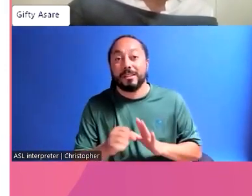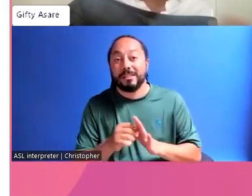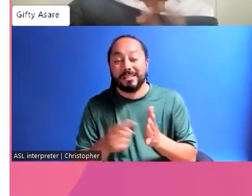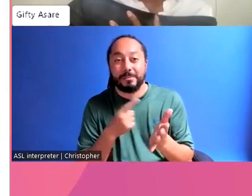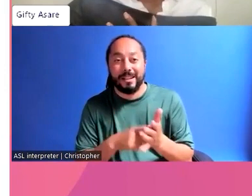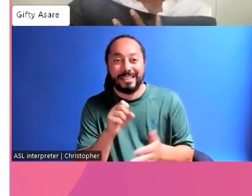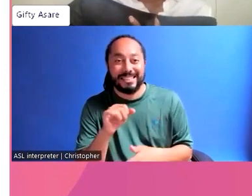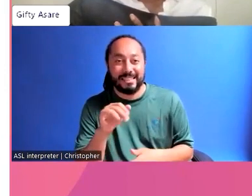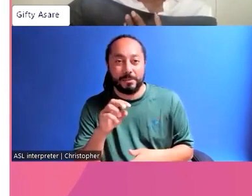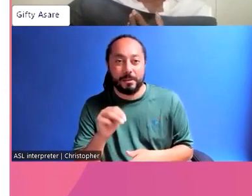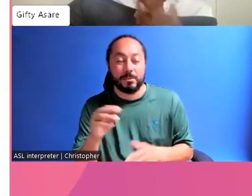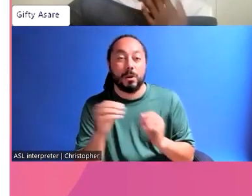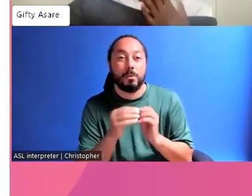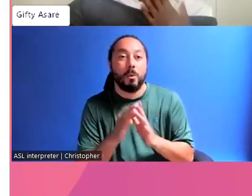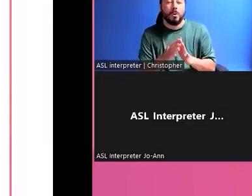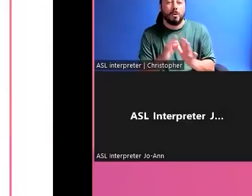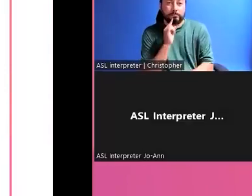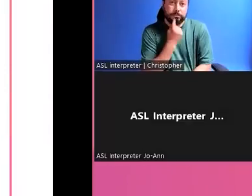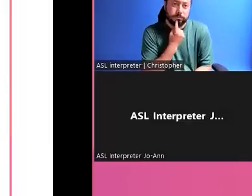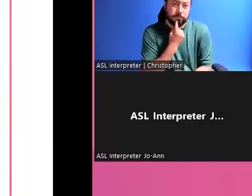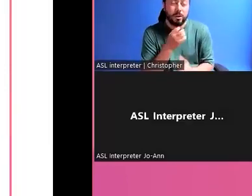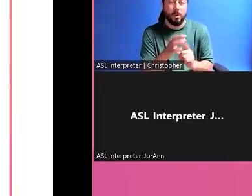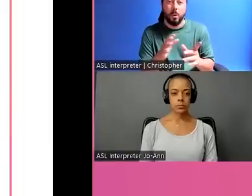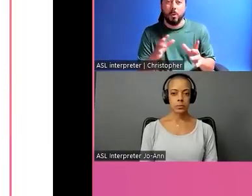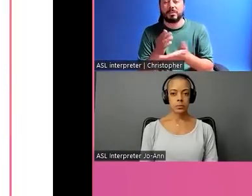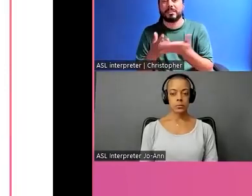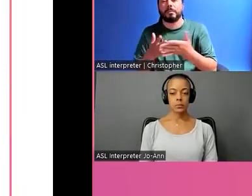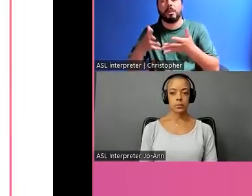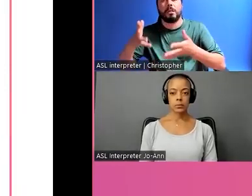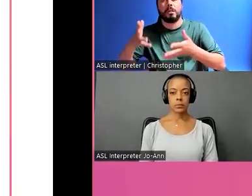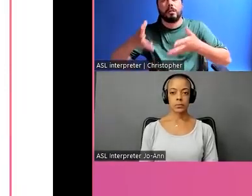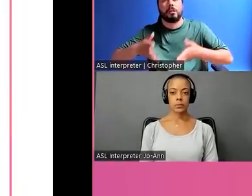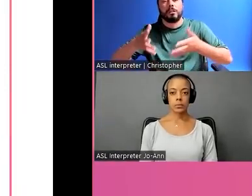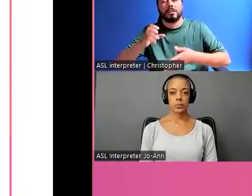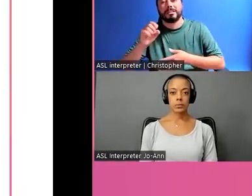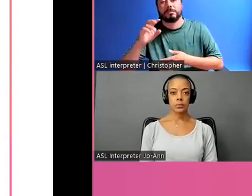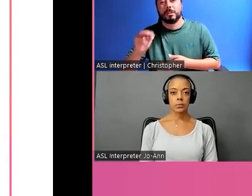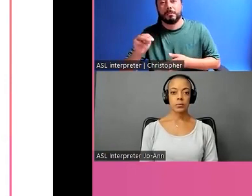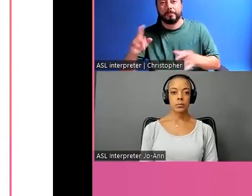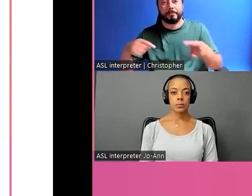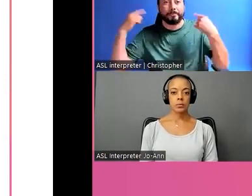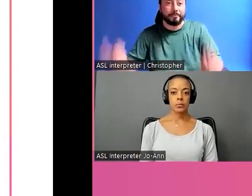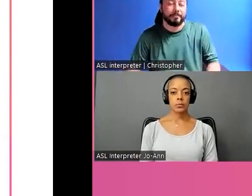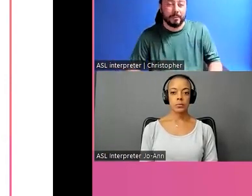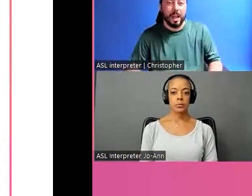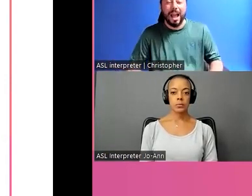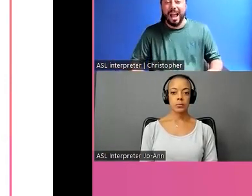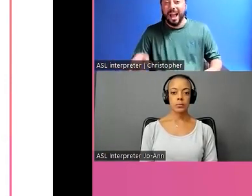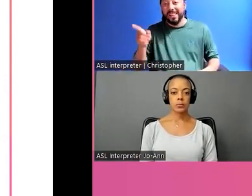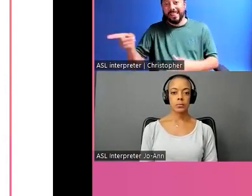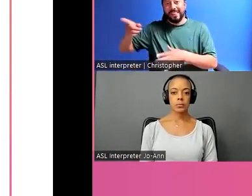and immediate and those that are lingering, and they highlight the importance of addressing those